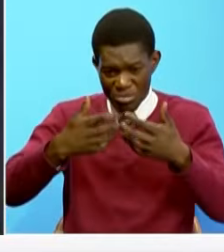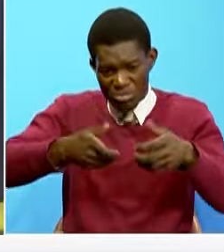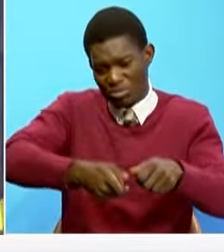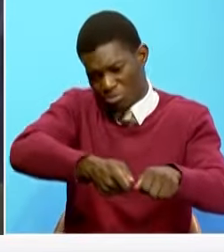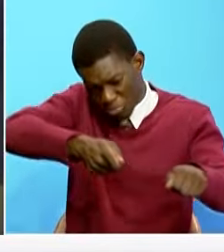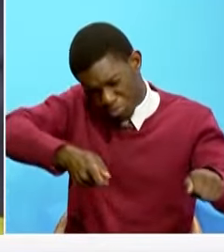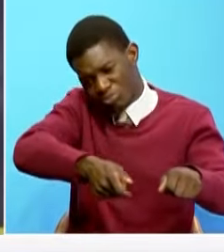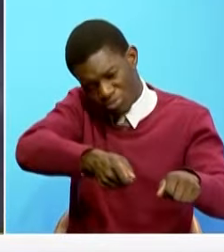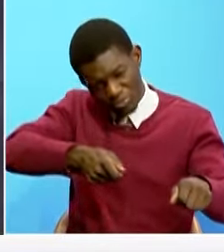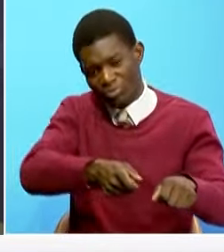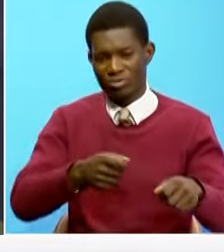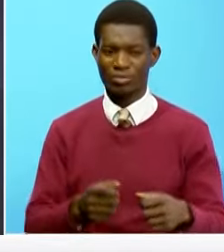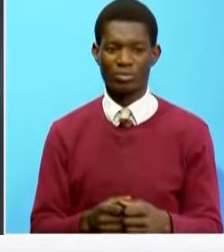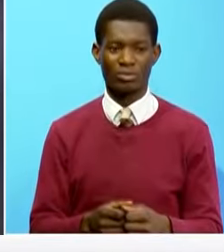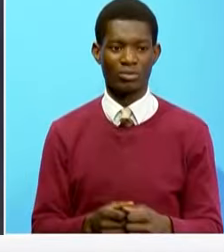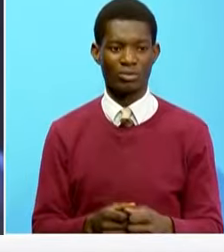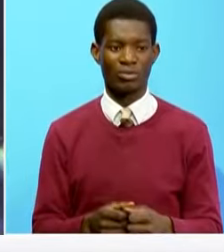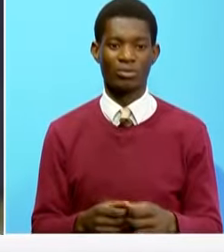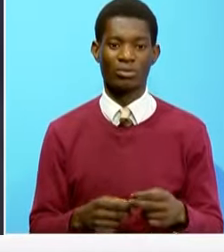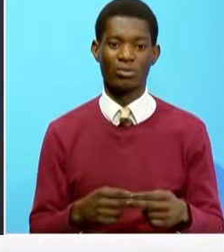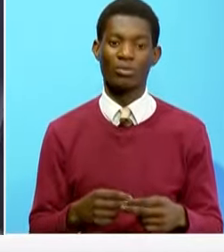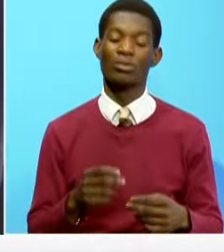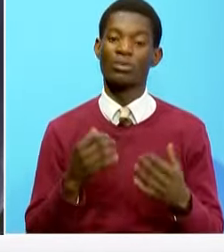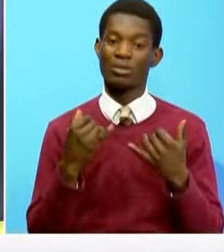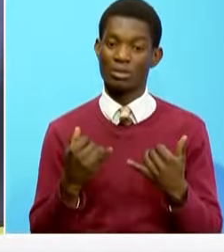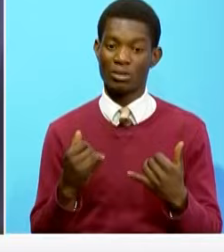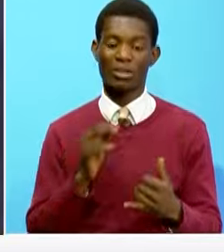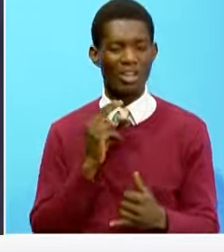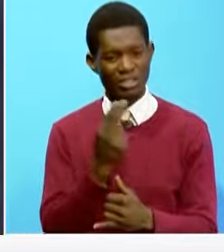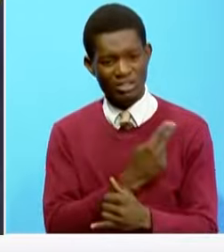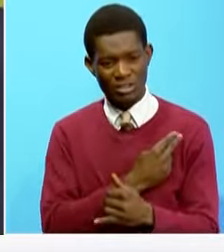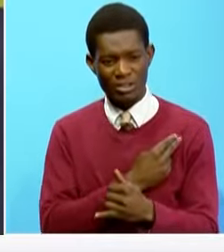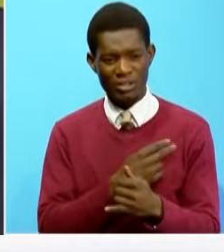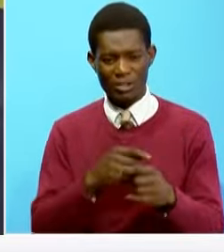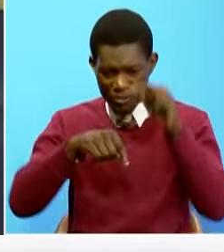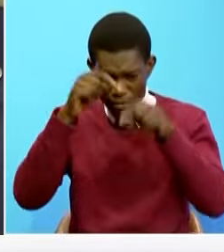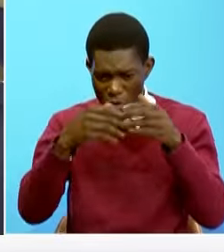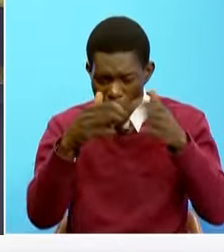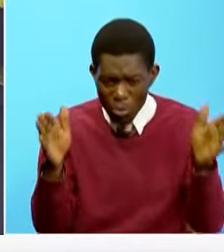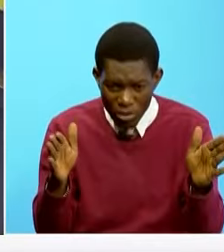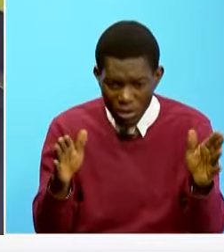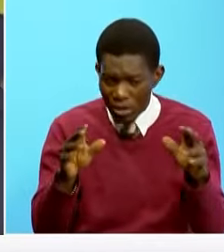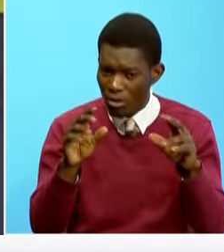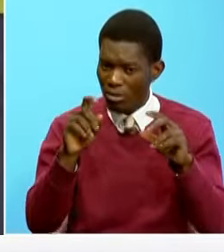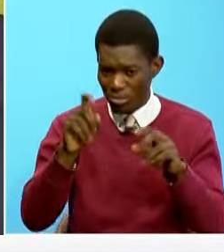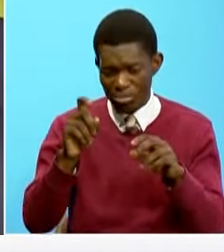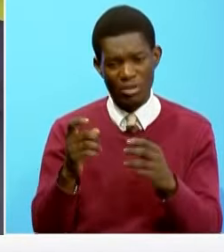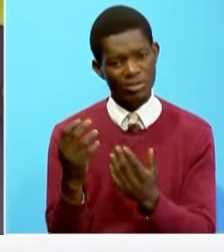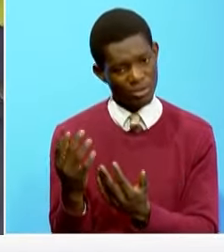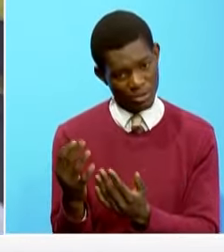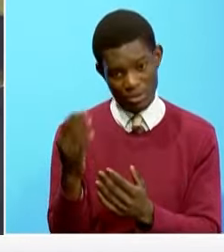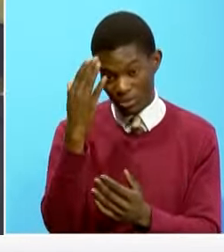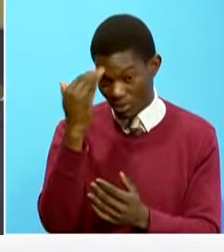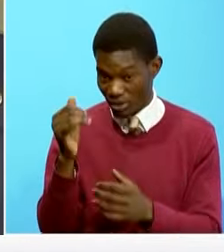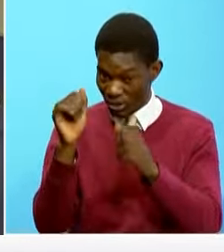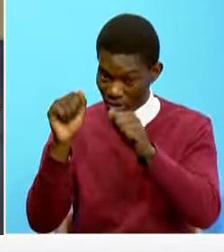over by 30th of June, we can't immediately use it because of the power situation. So we need now to plan maybe